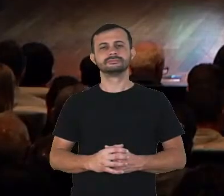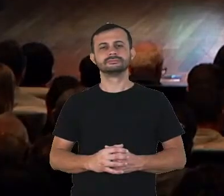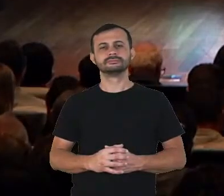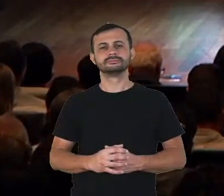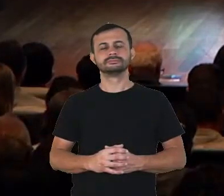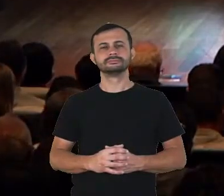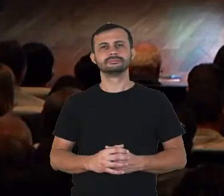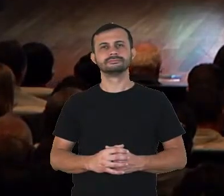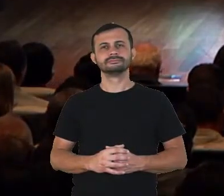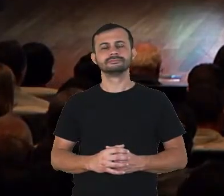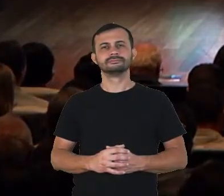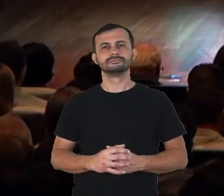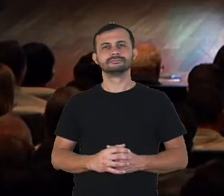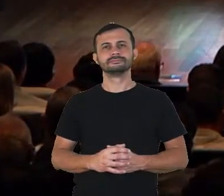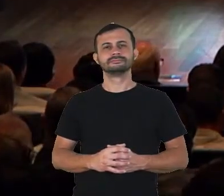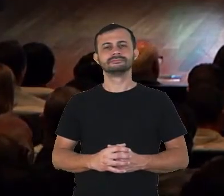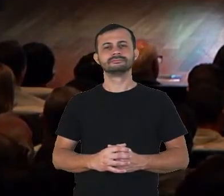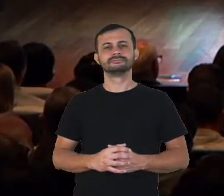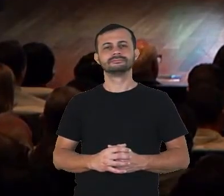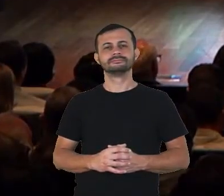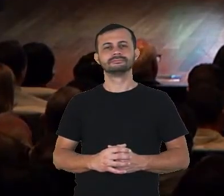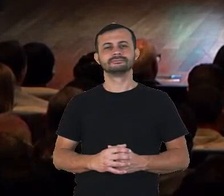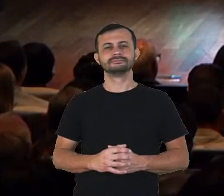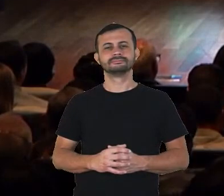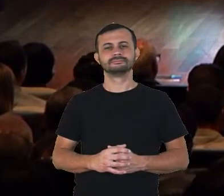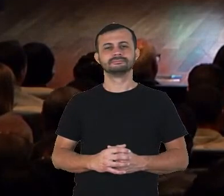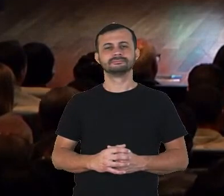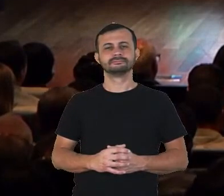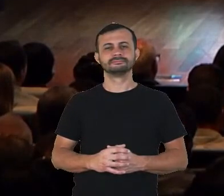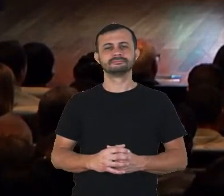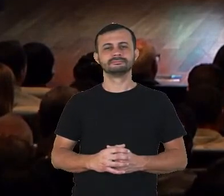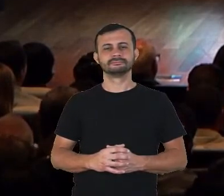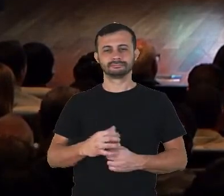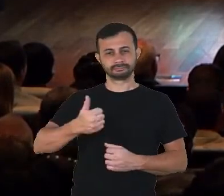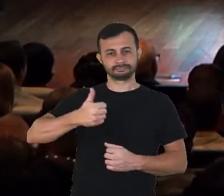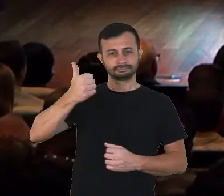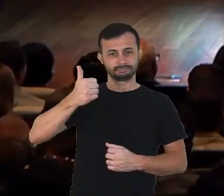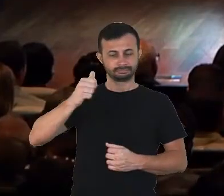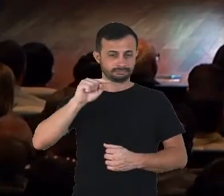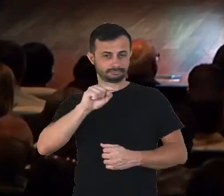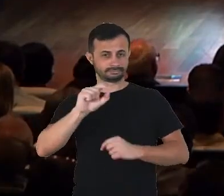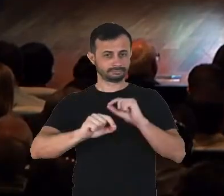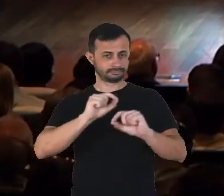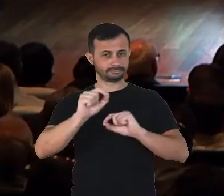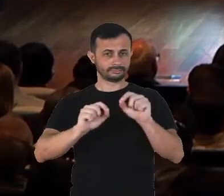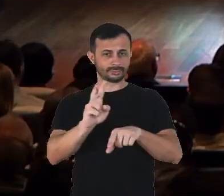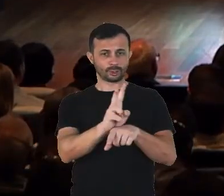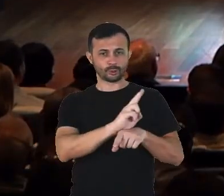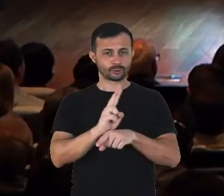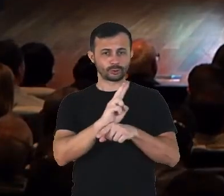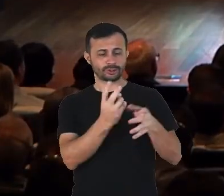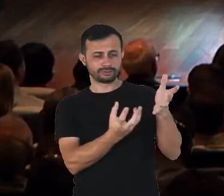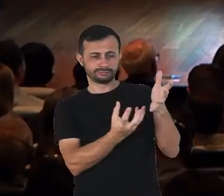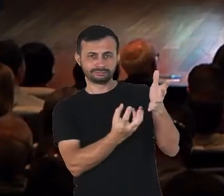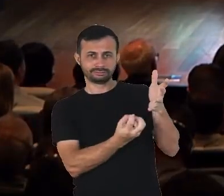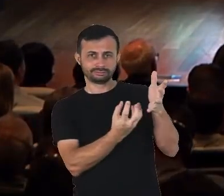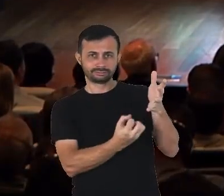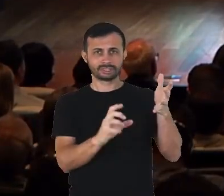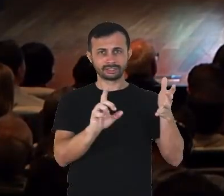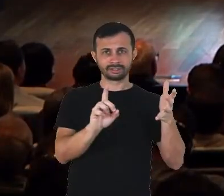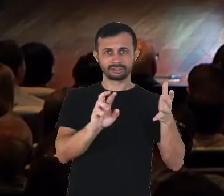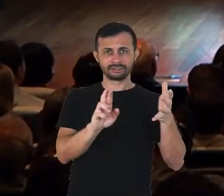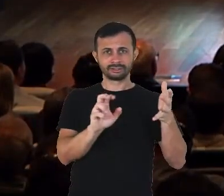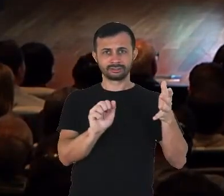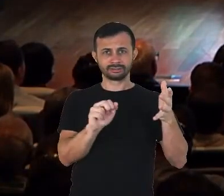one is drainage control. It's absolutely critical that you have proper drainage and